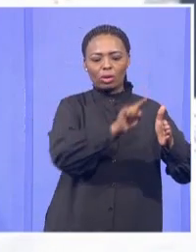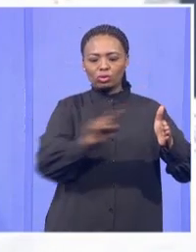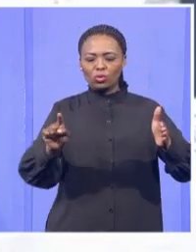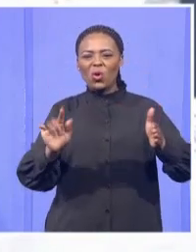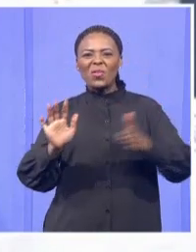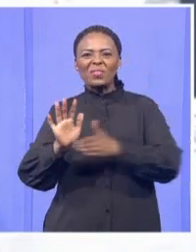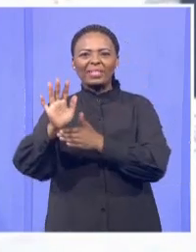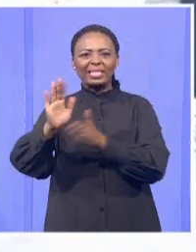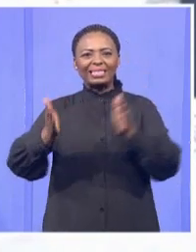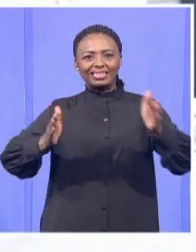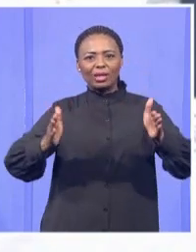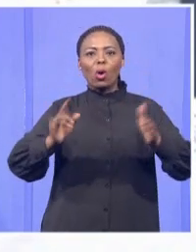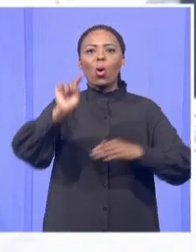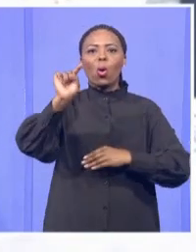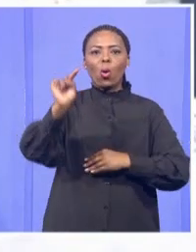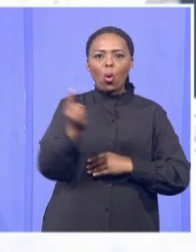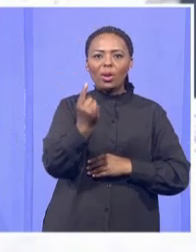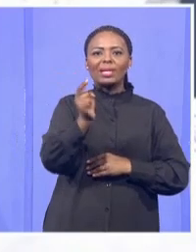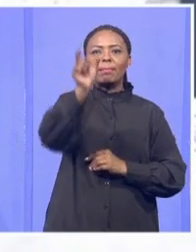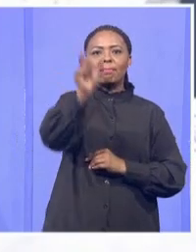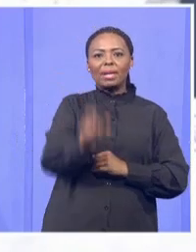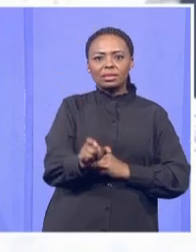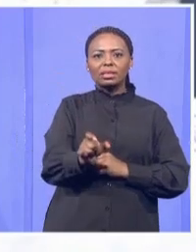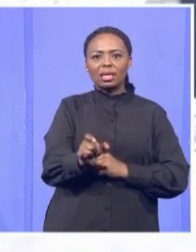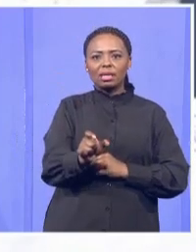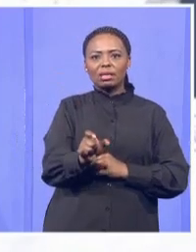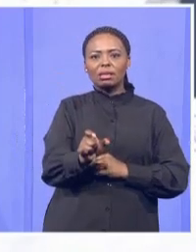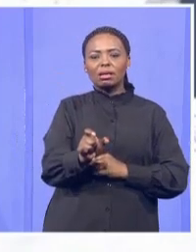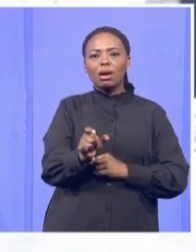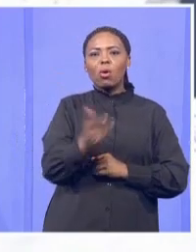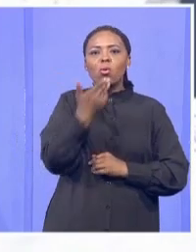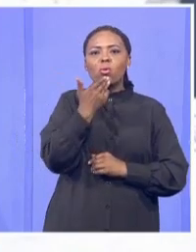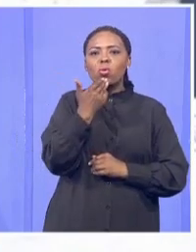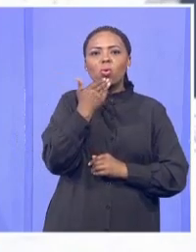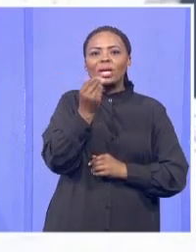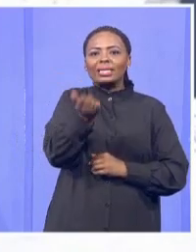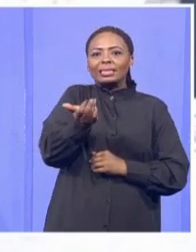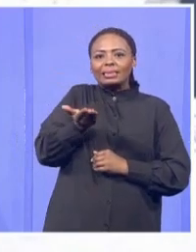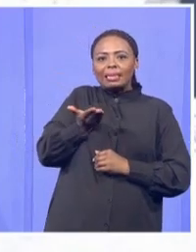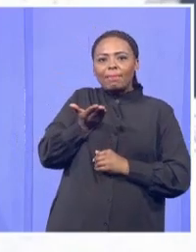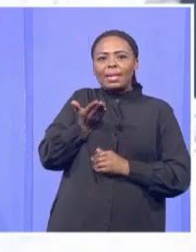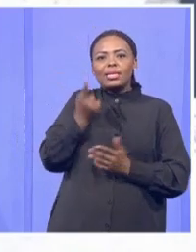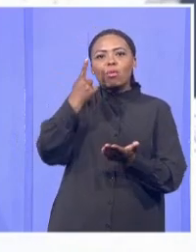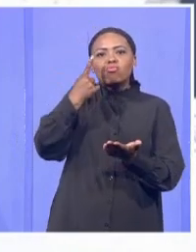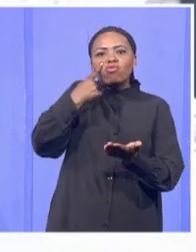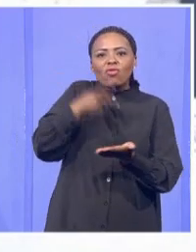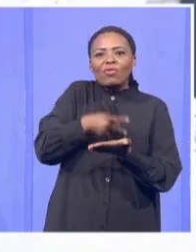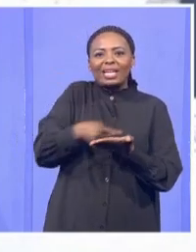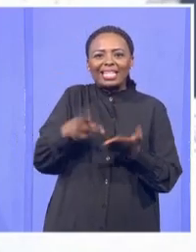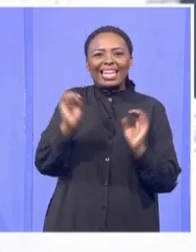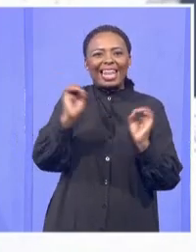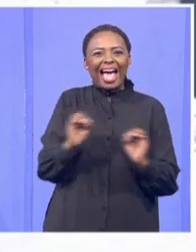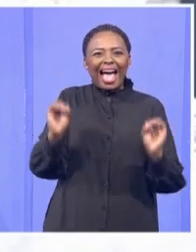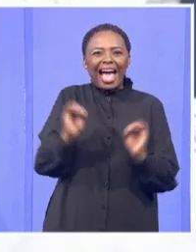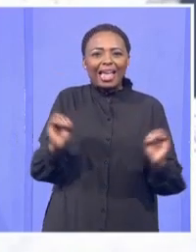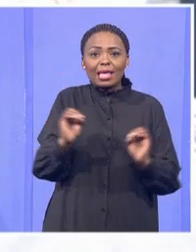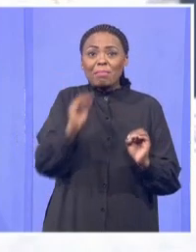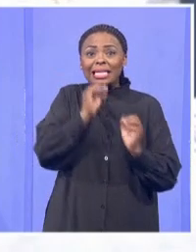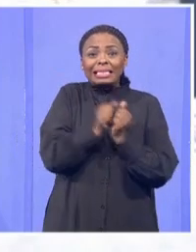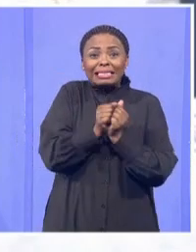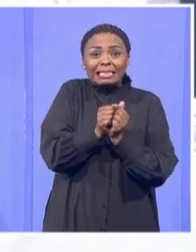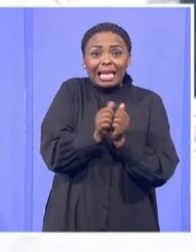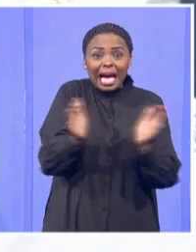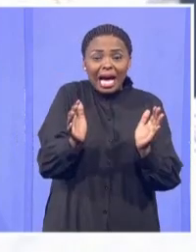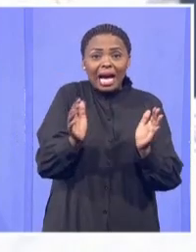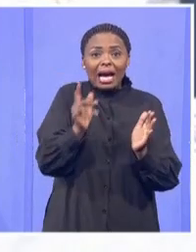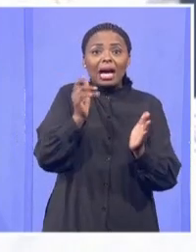applies only to persons who have not submitted proof of residence. In the event that